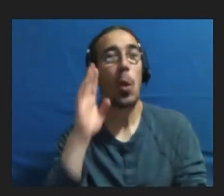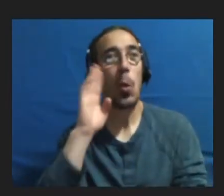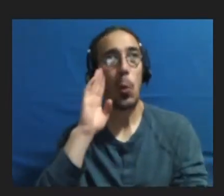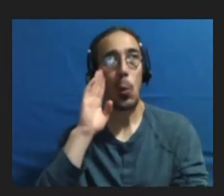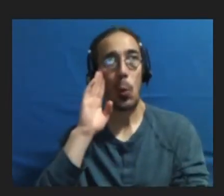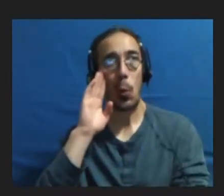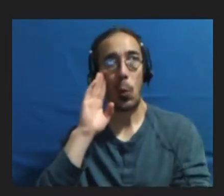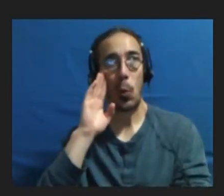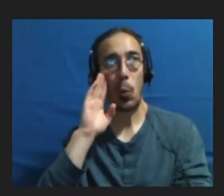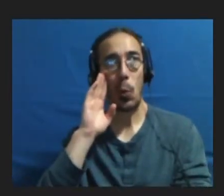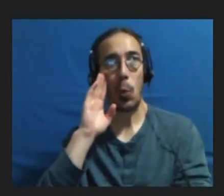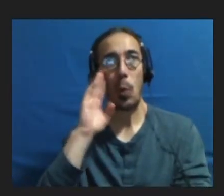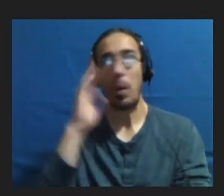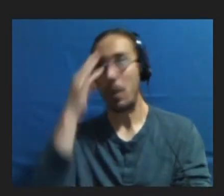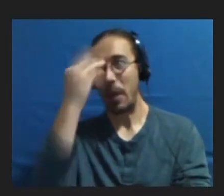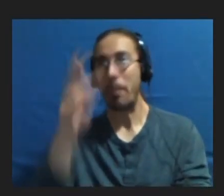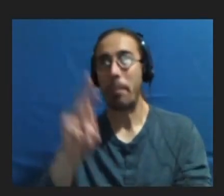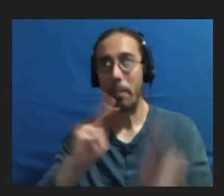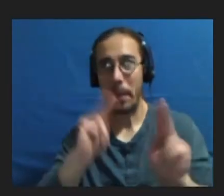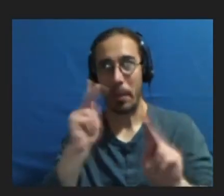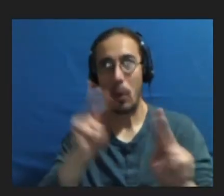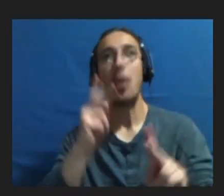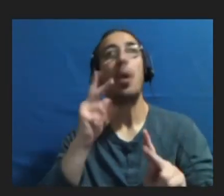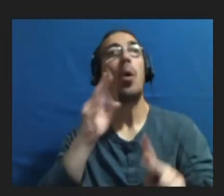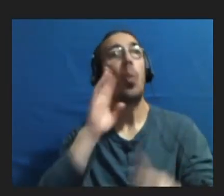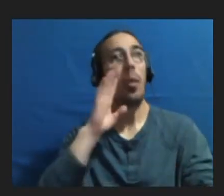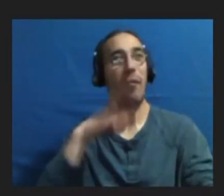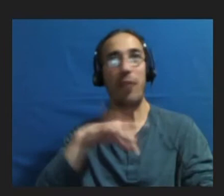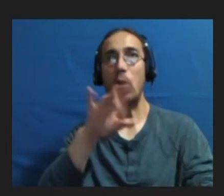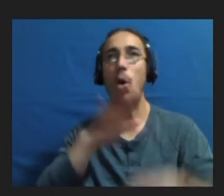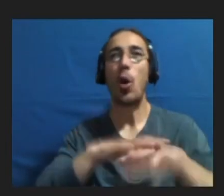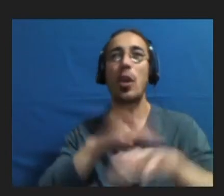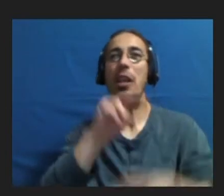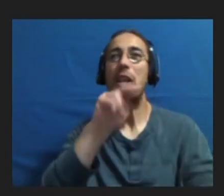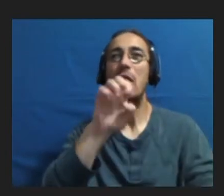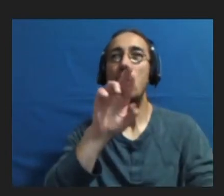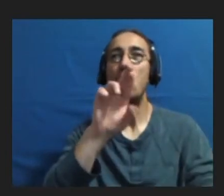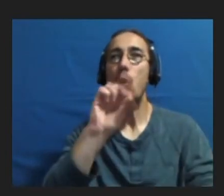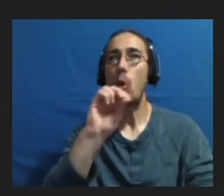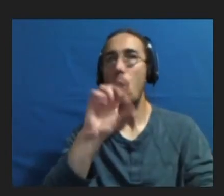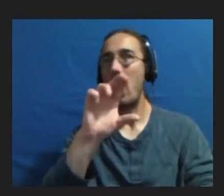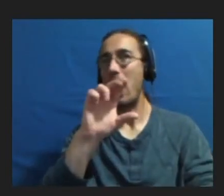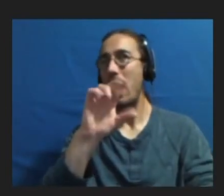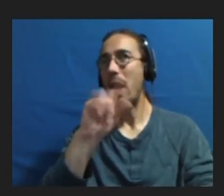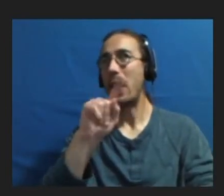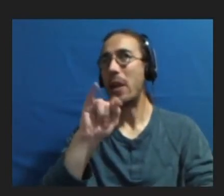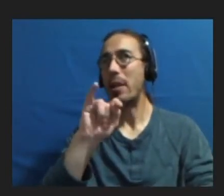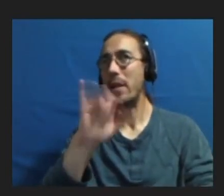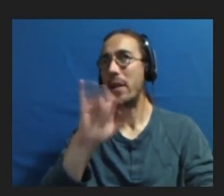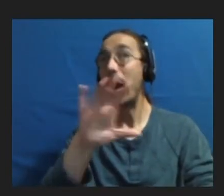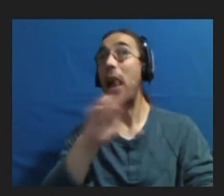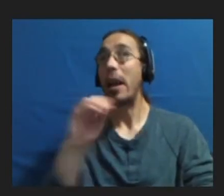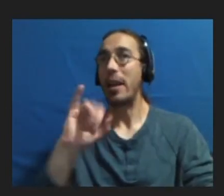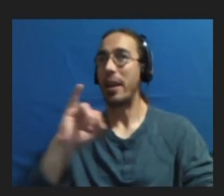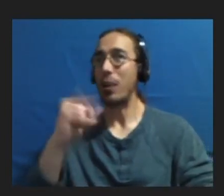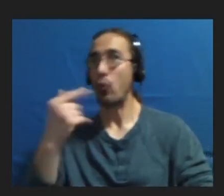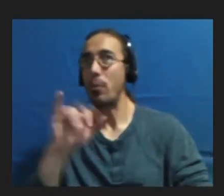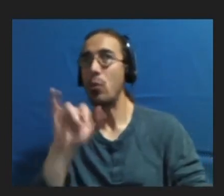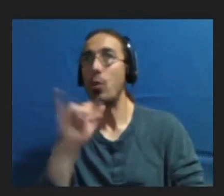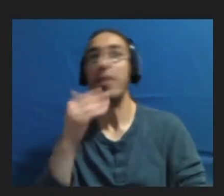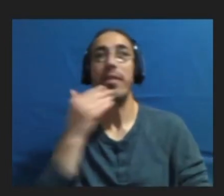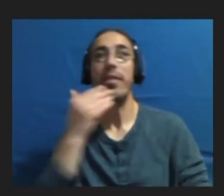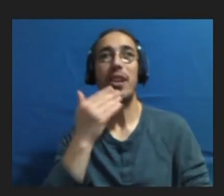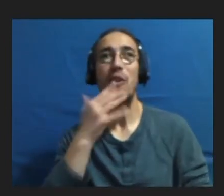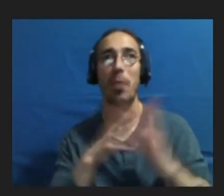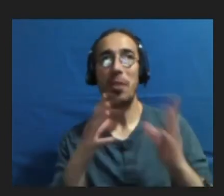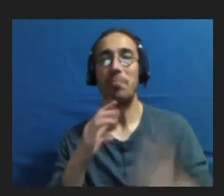let the audience know that they can find you on Neuroclassic and your Instagram. So thank you so much.